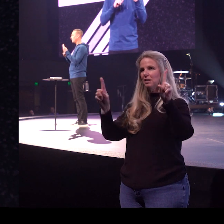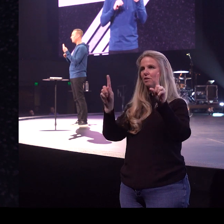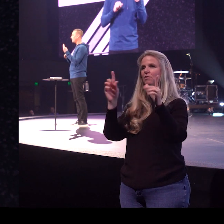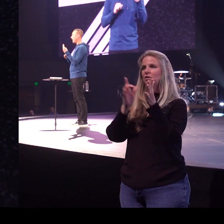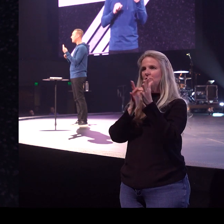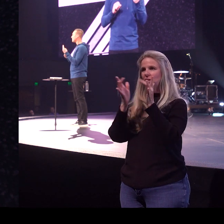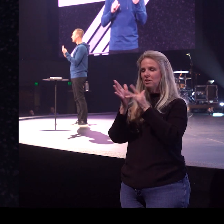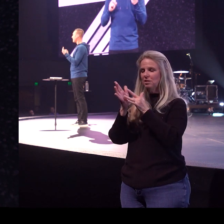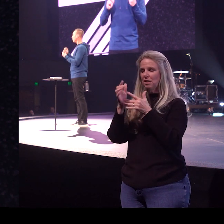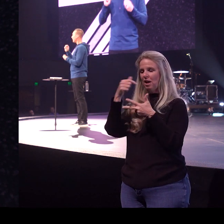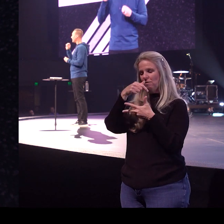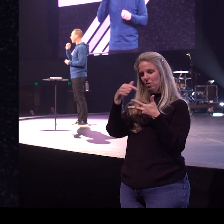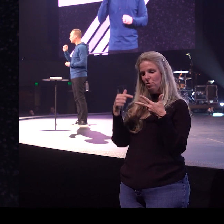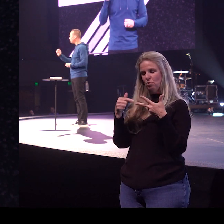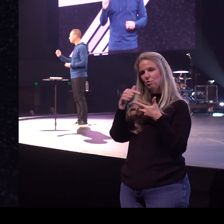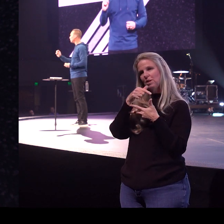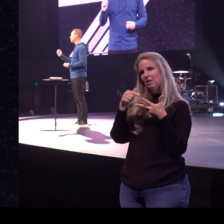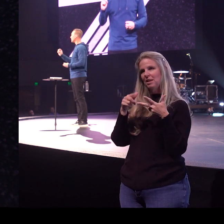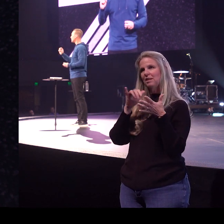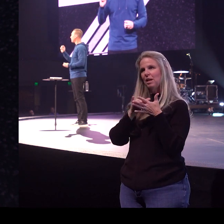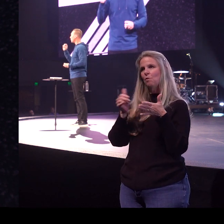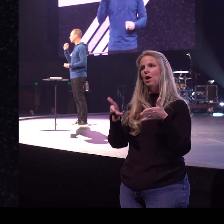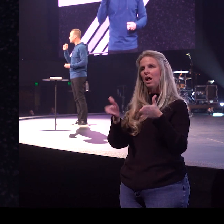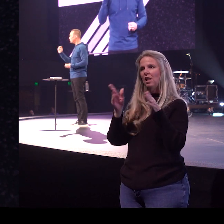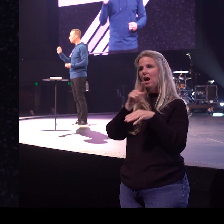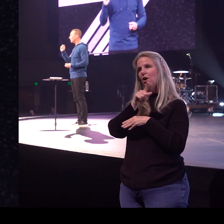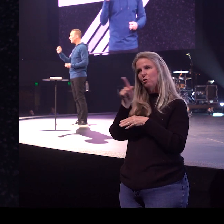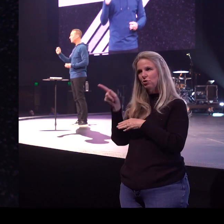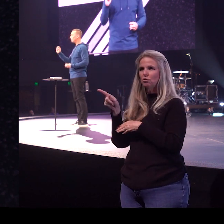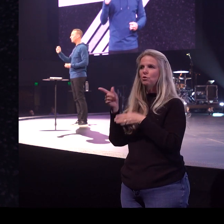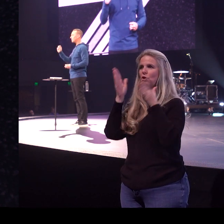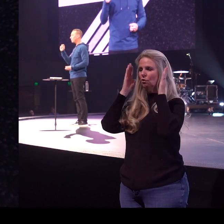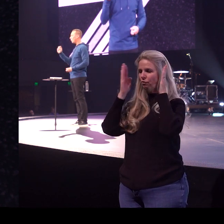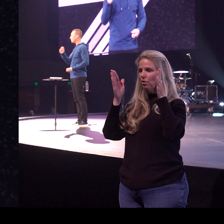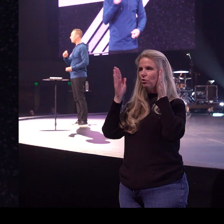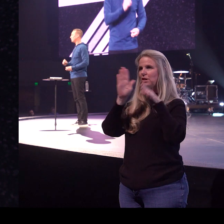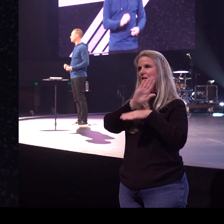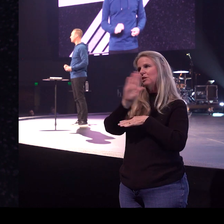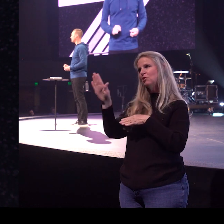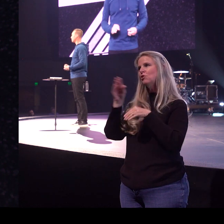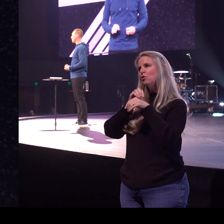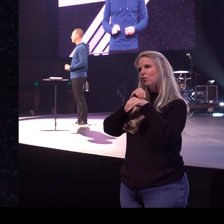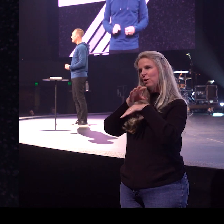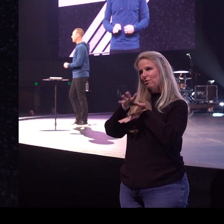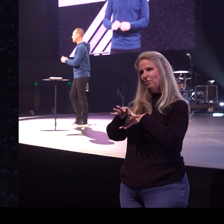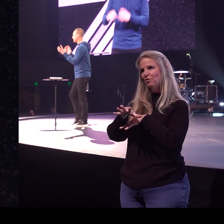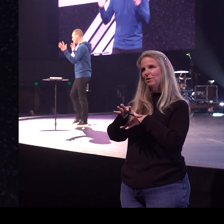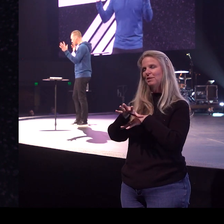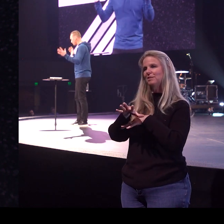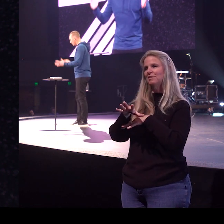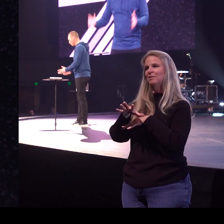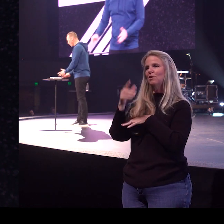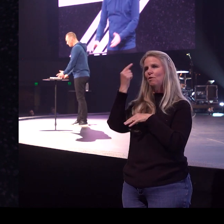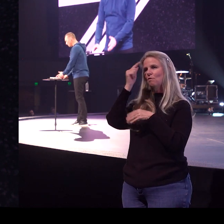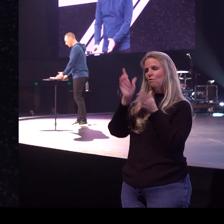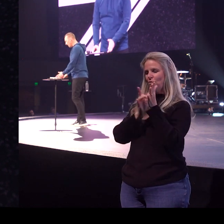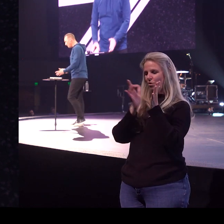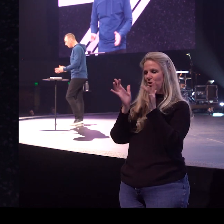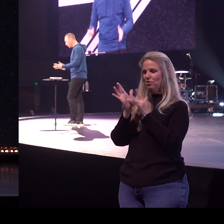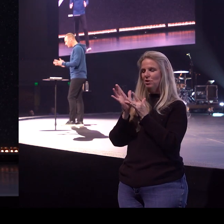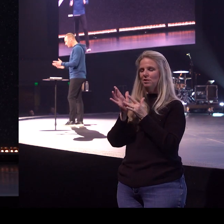I want to share with you today that will allow you to focus your influence on pointing people to Jesus as well. If you're taking notes, here's number